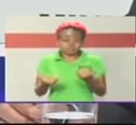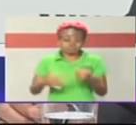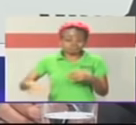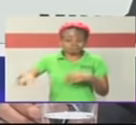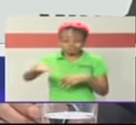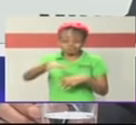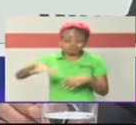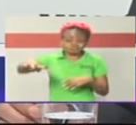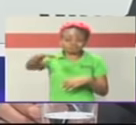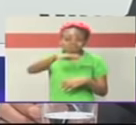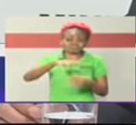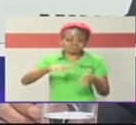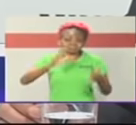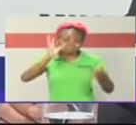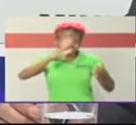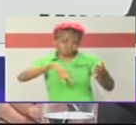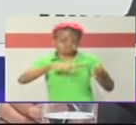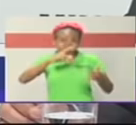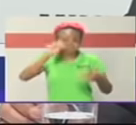the state,